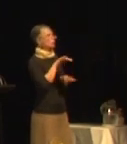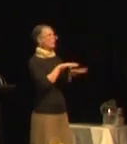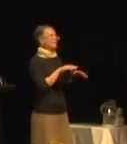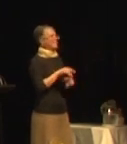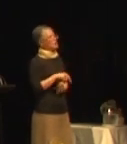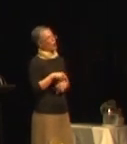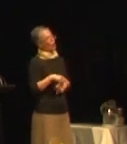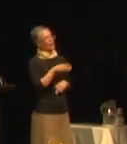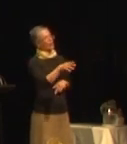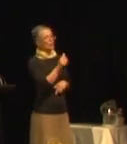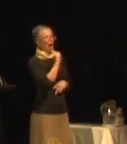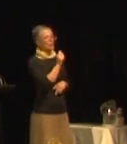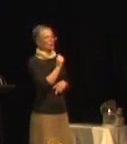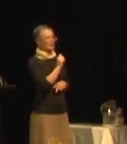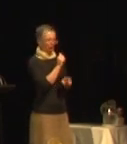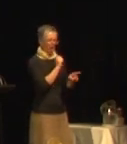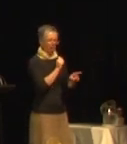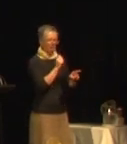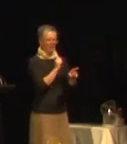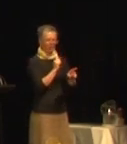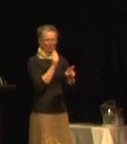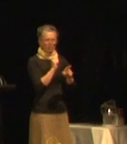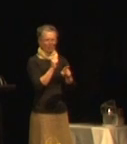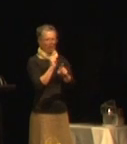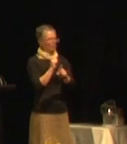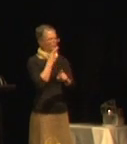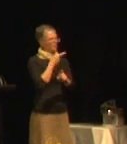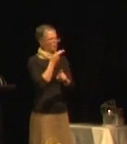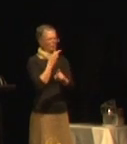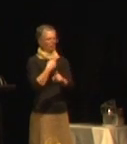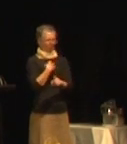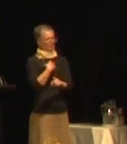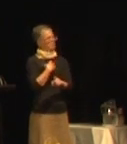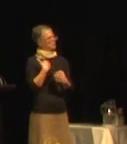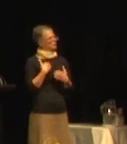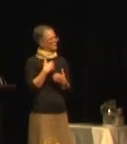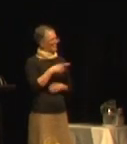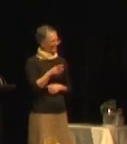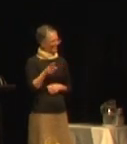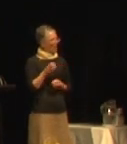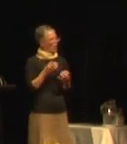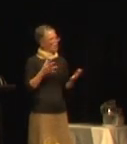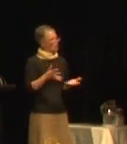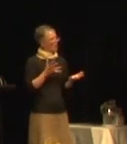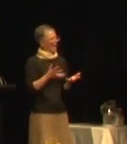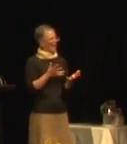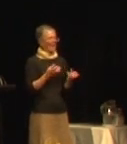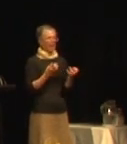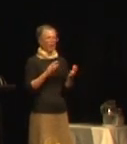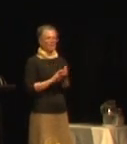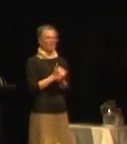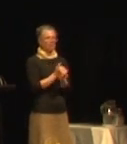cream. There's a lot of ice cream in this, in these stories, which is a clue. A lot of play, a lot of pleasure, and then,